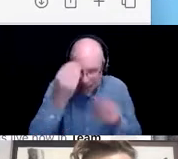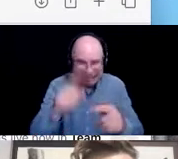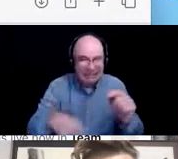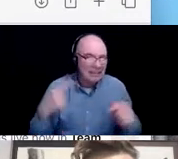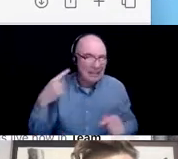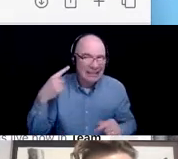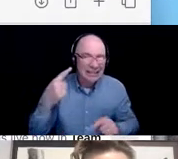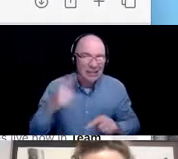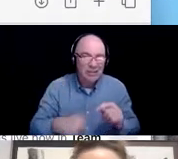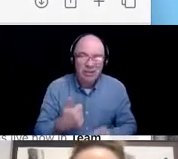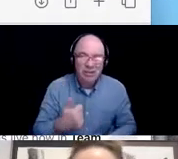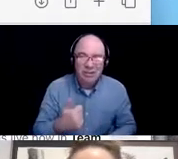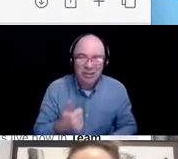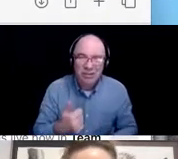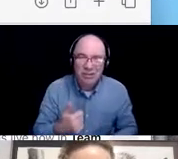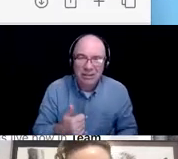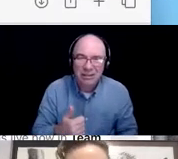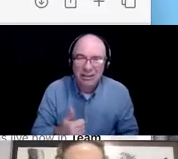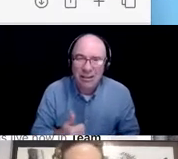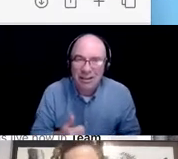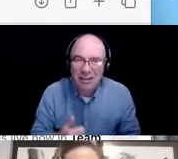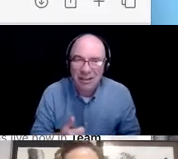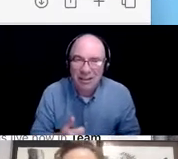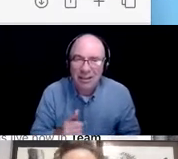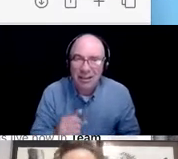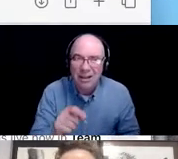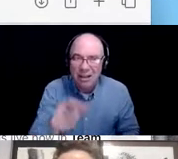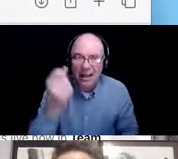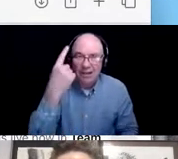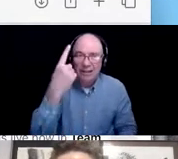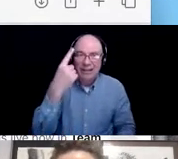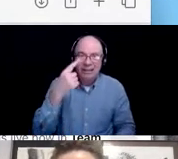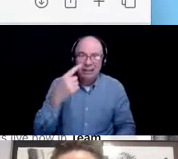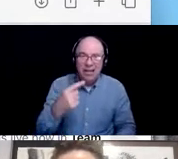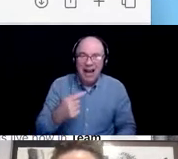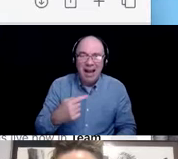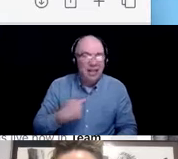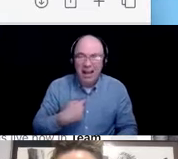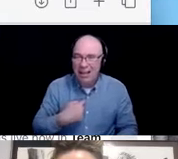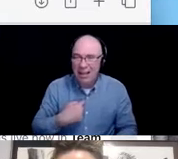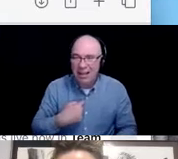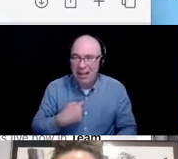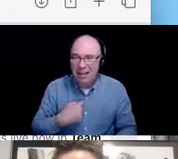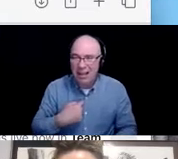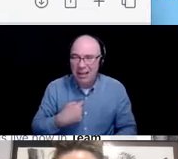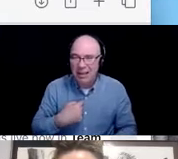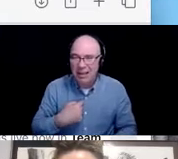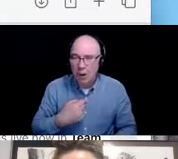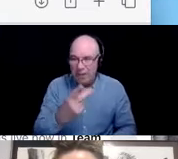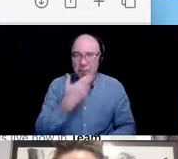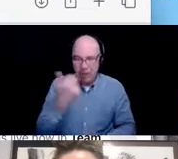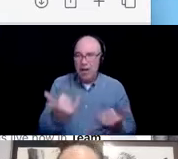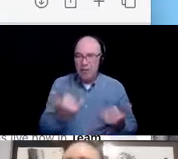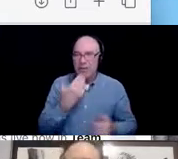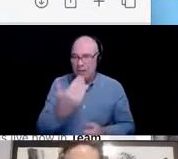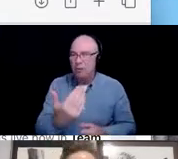I should be farther along. I can understand you now. Can you hear it clear? Retention. I should be better at follow-up. Okay,